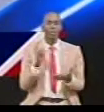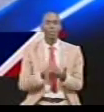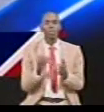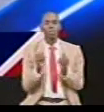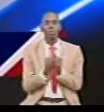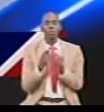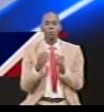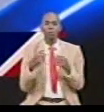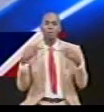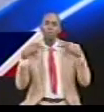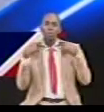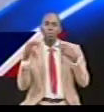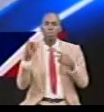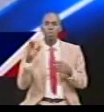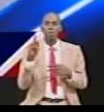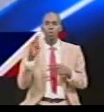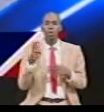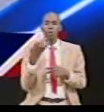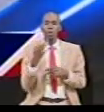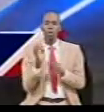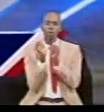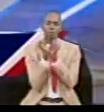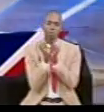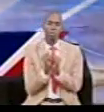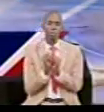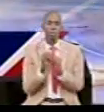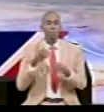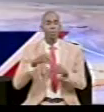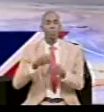the yoke of bondage. In verse 2.